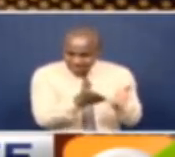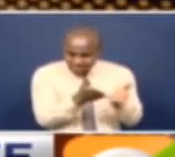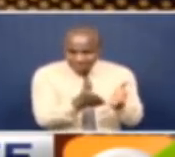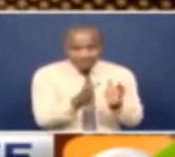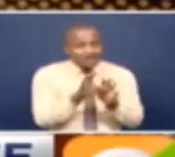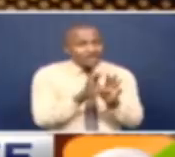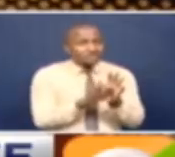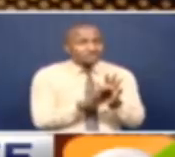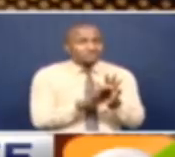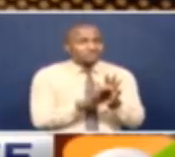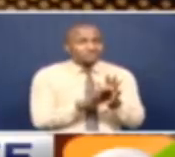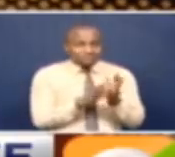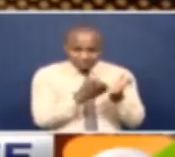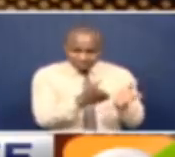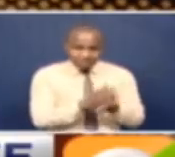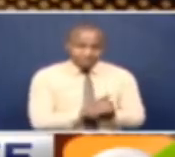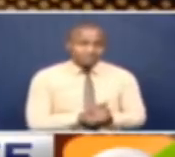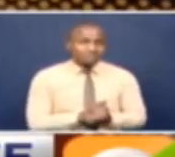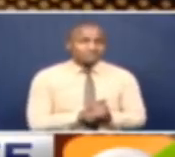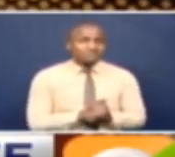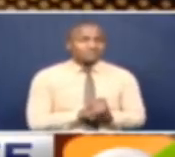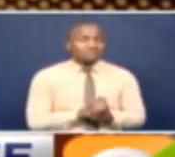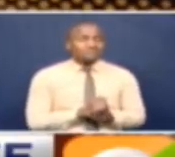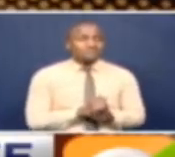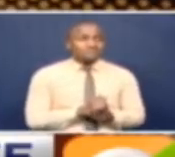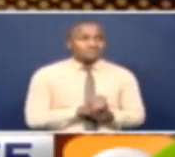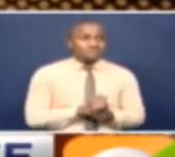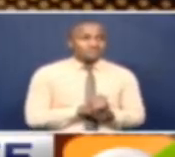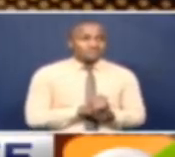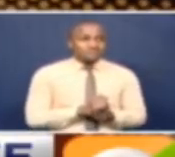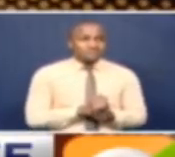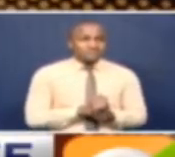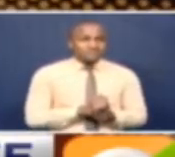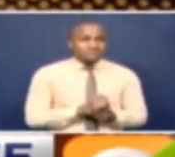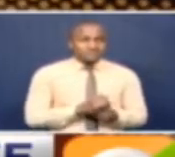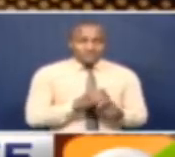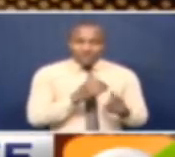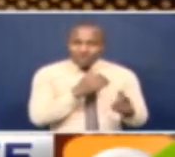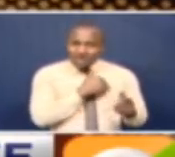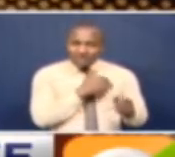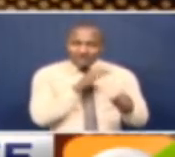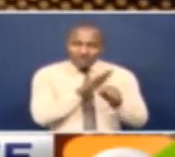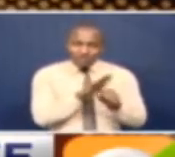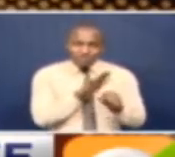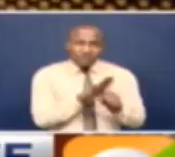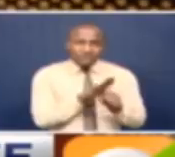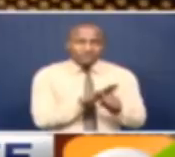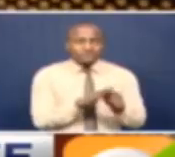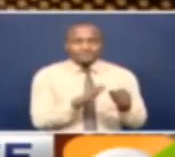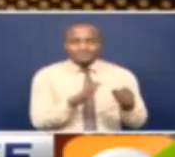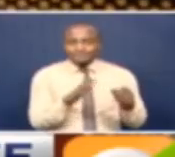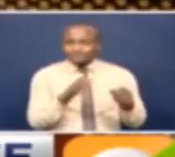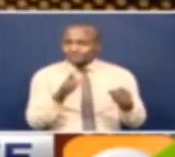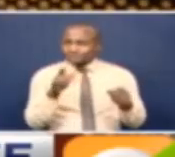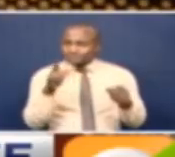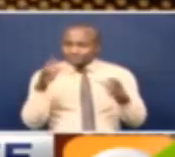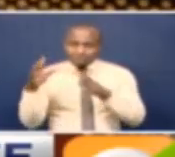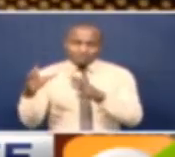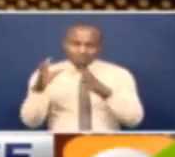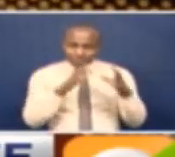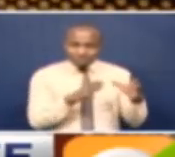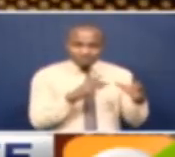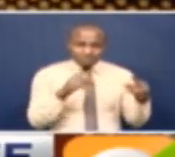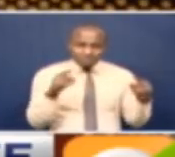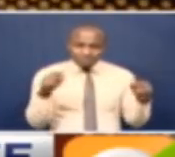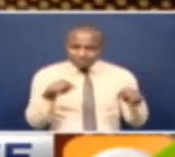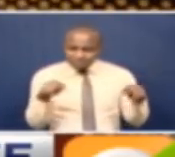self-propelling. You see, there has been a lot of patience from the other side of the political divide not to